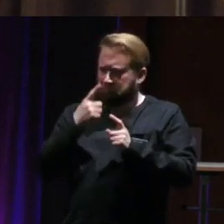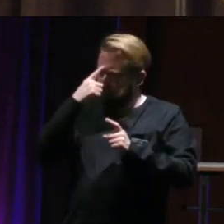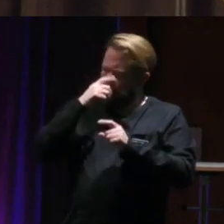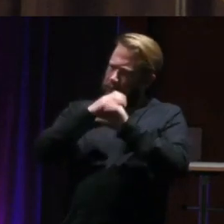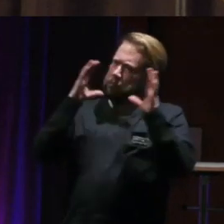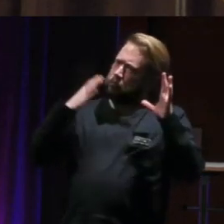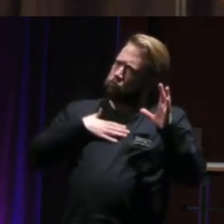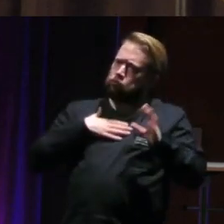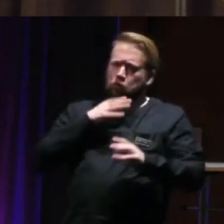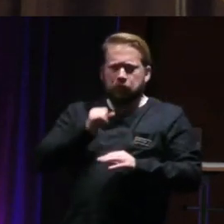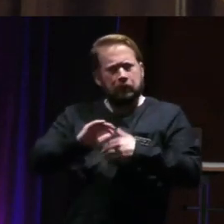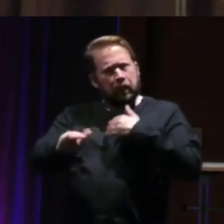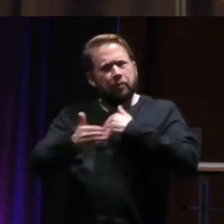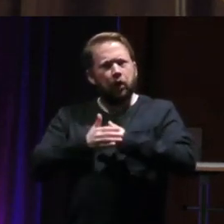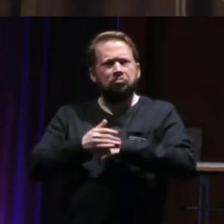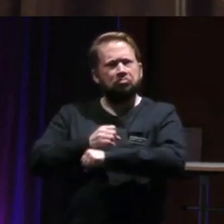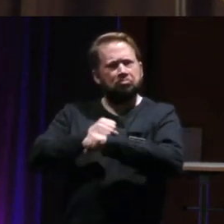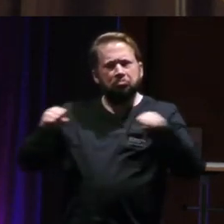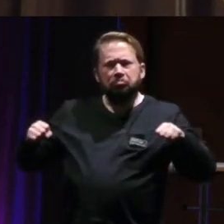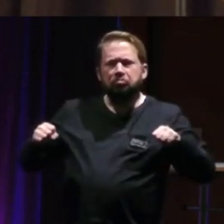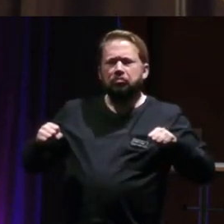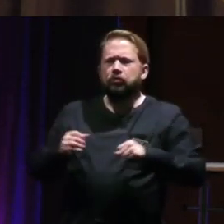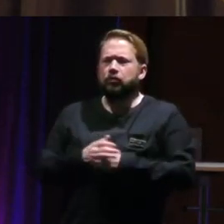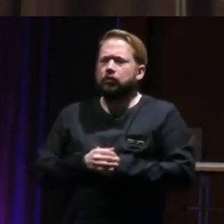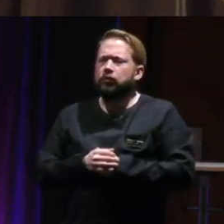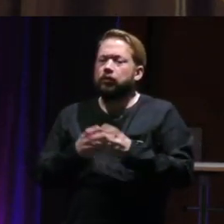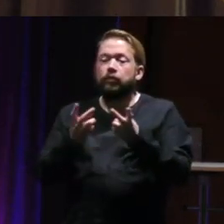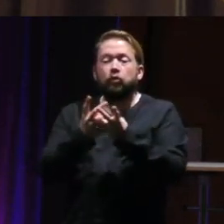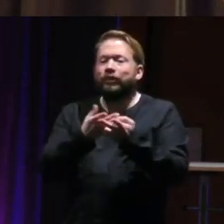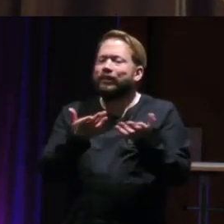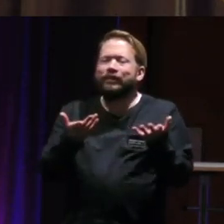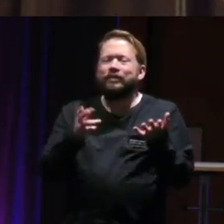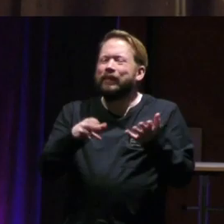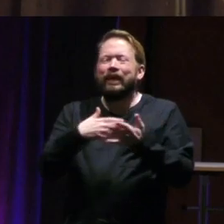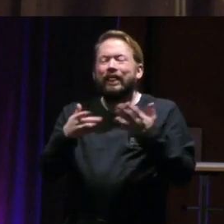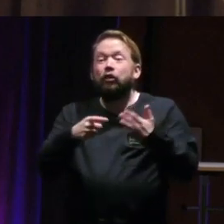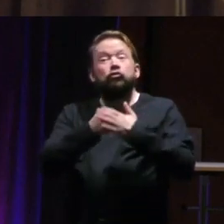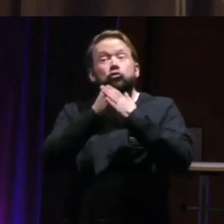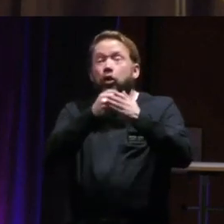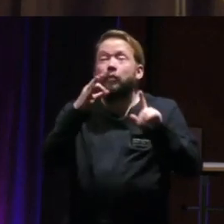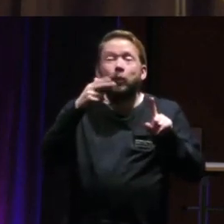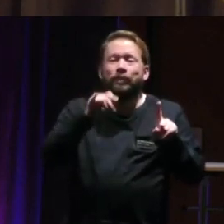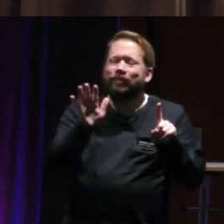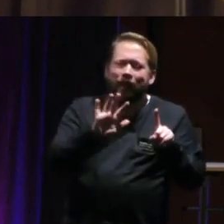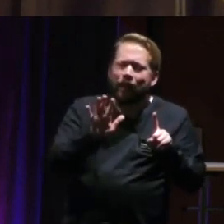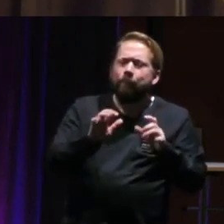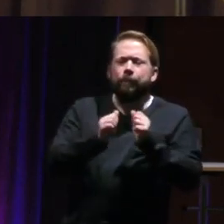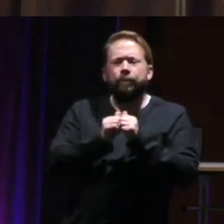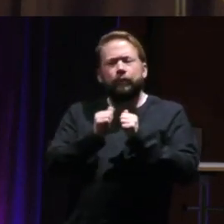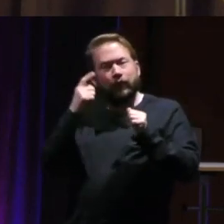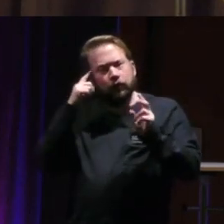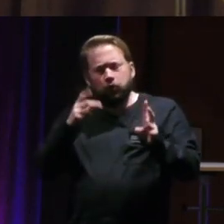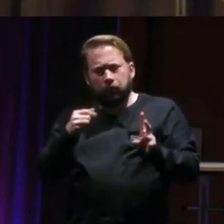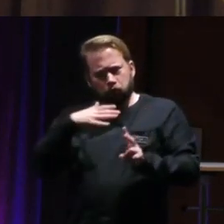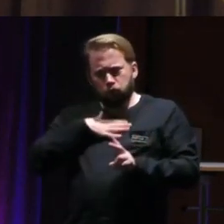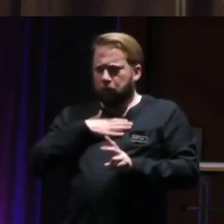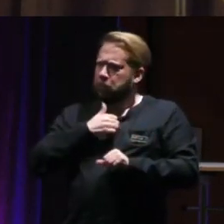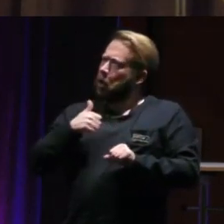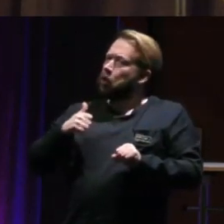in the world. They don't necessarily like Putin. Some of them hate Putin, but that doesn't matter. They